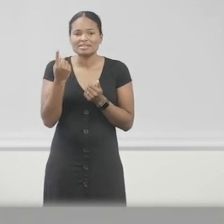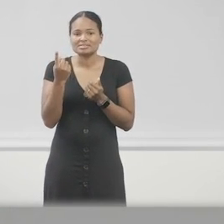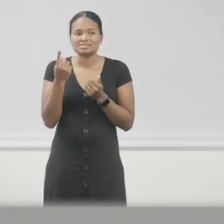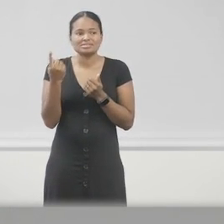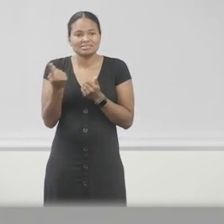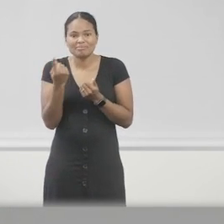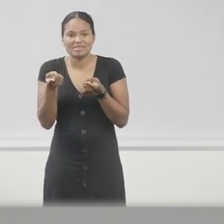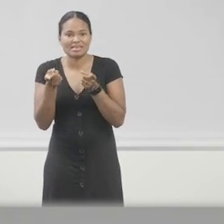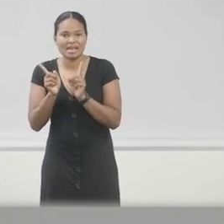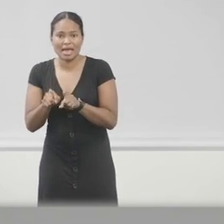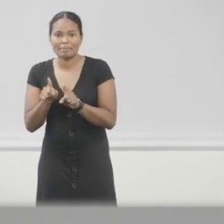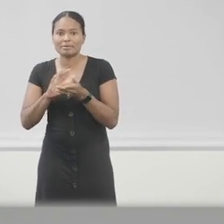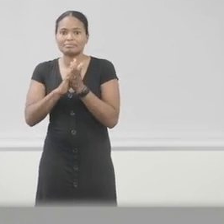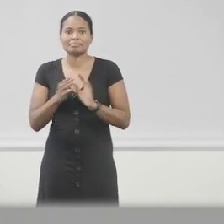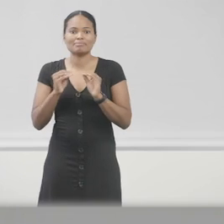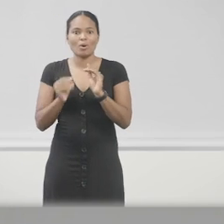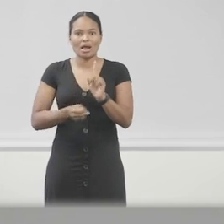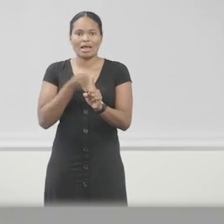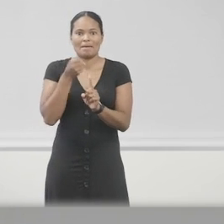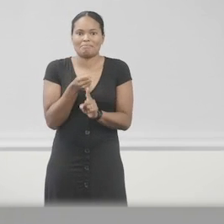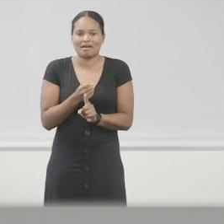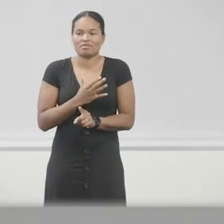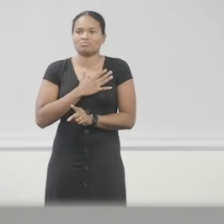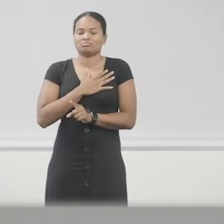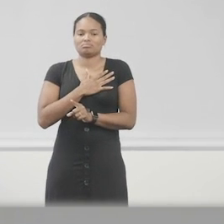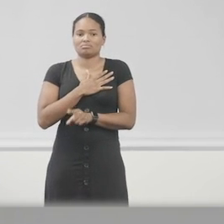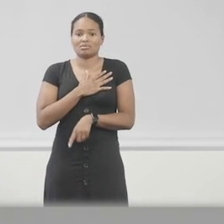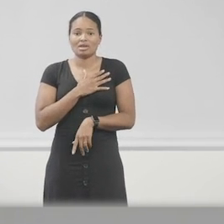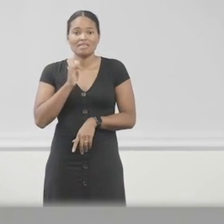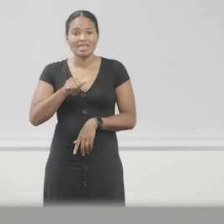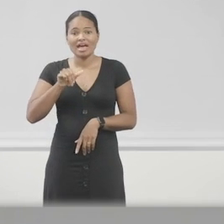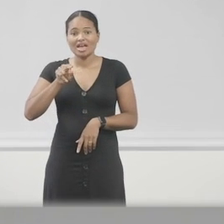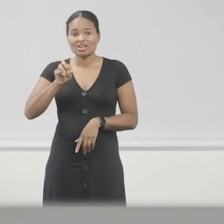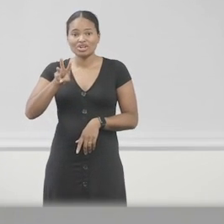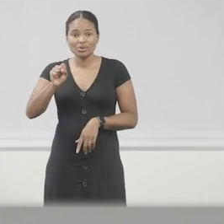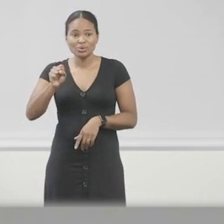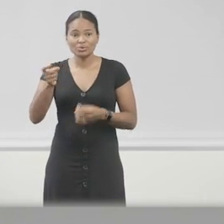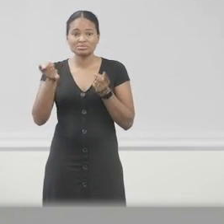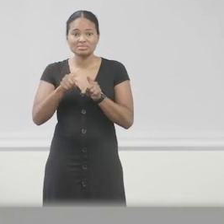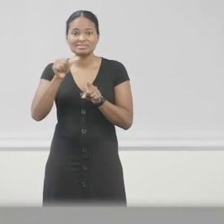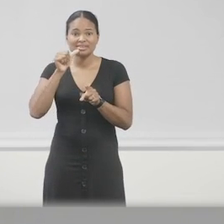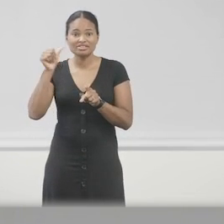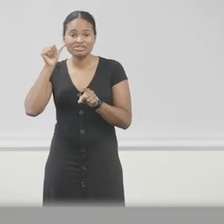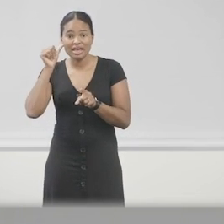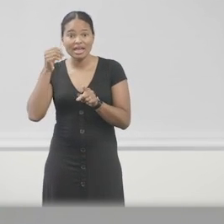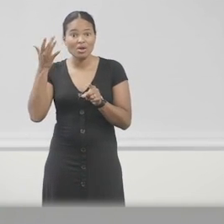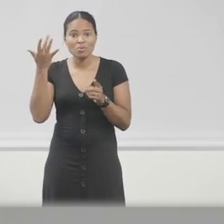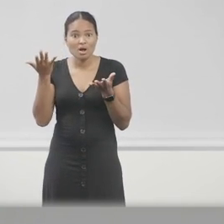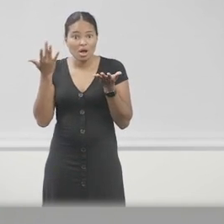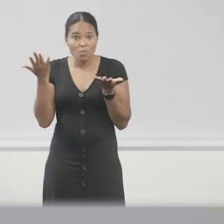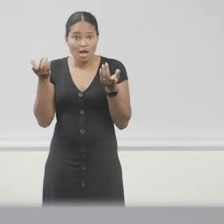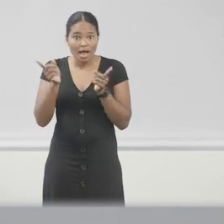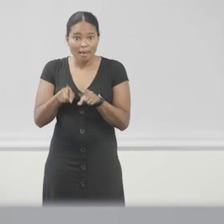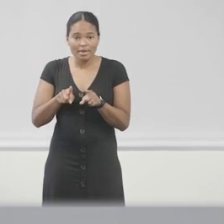even more impactful. And then when that breaking news came across the line yesterday of a shooting in a